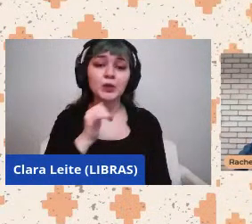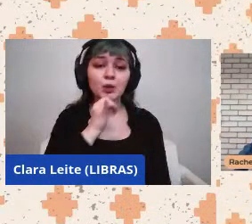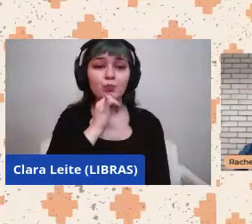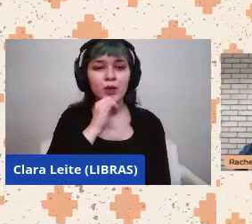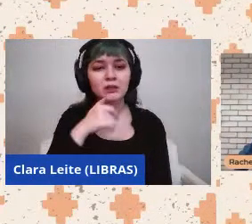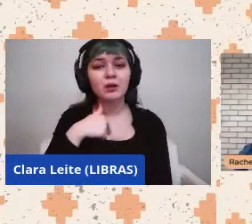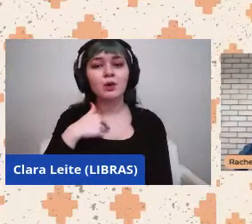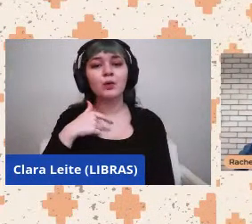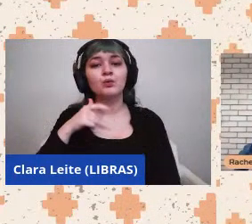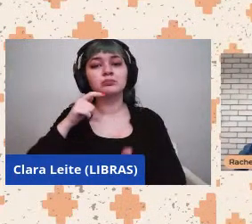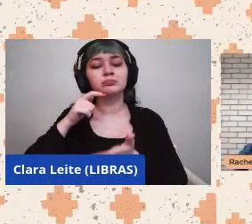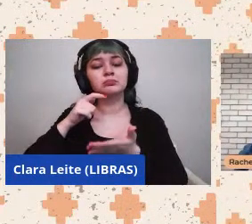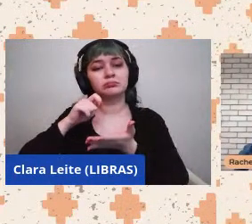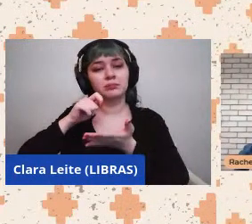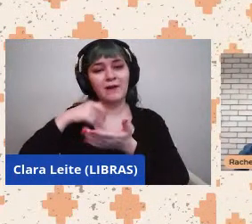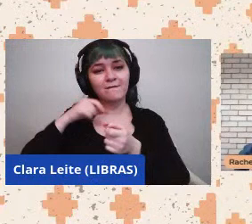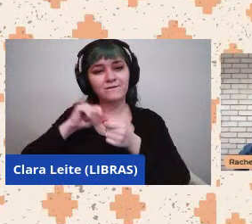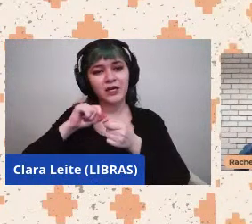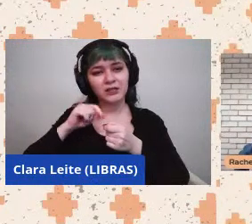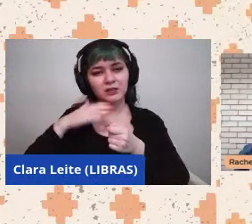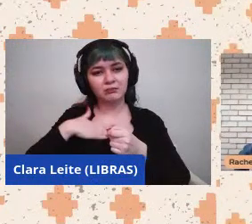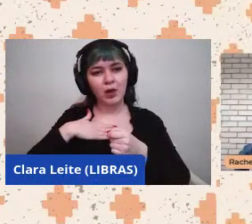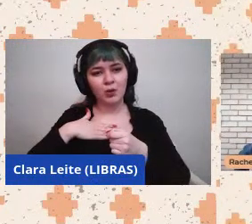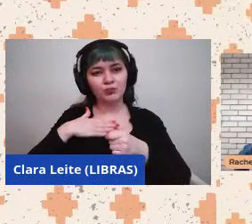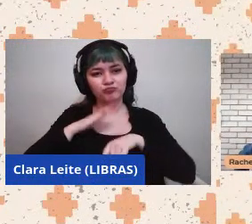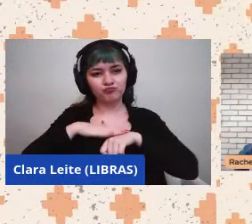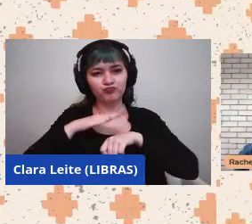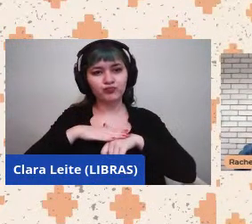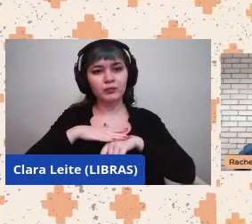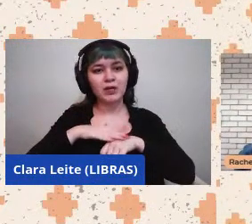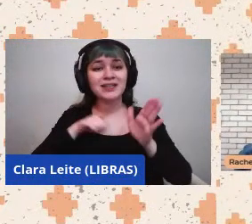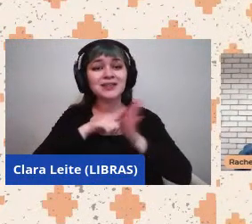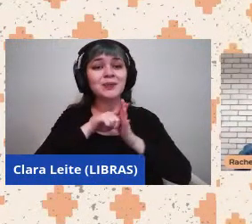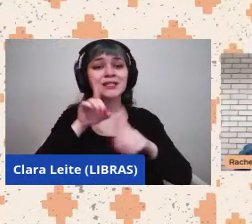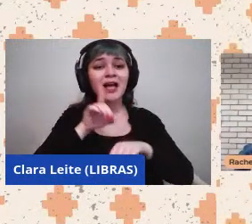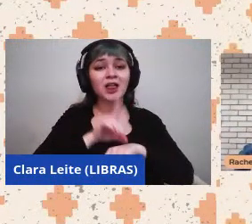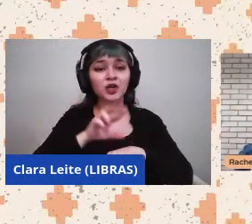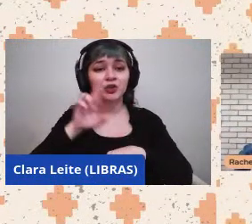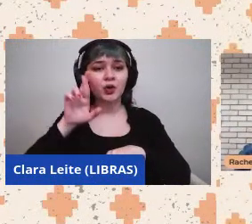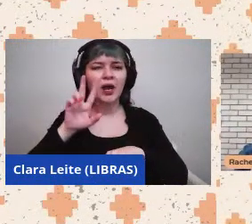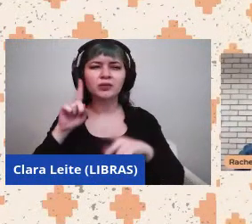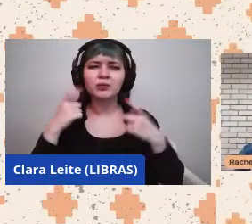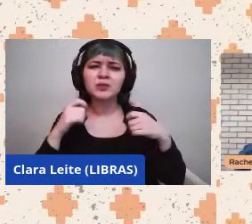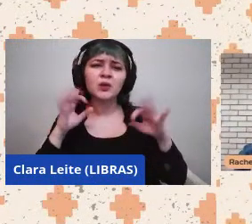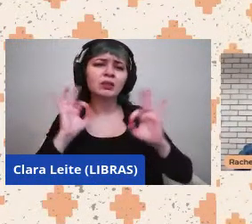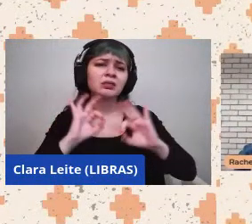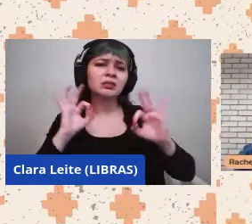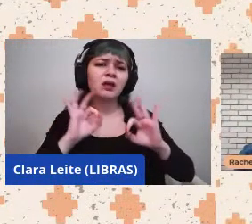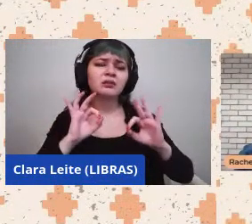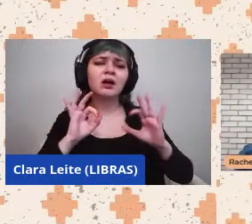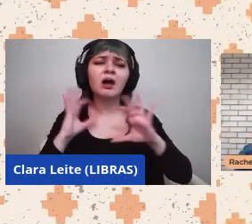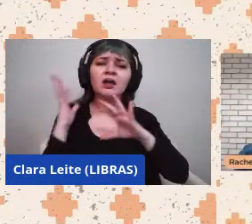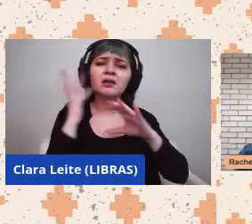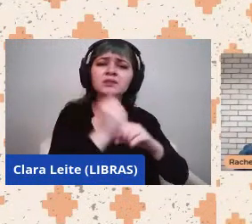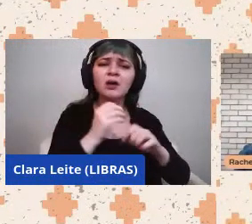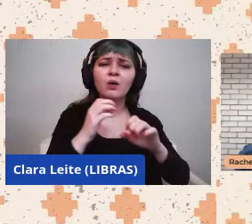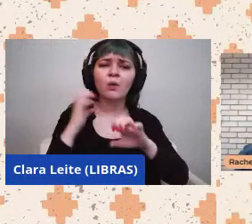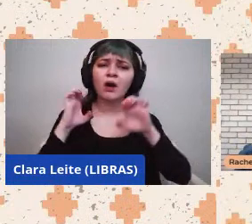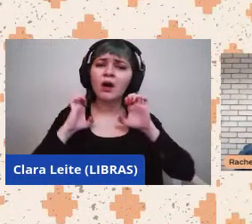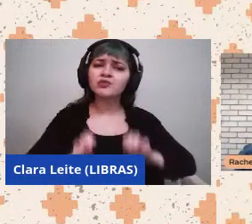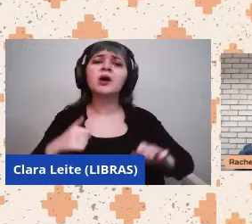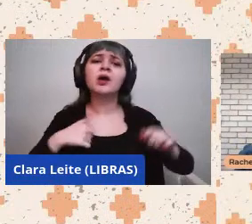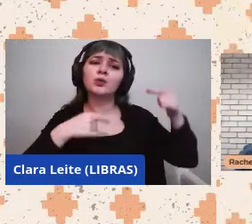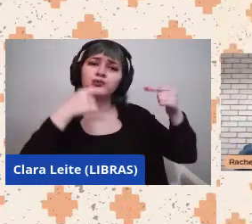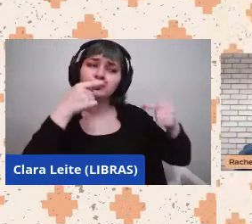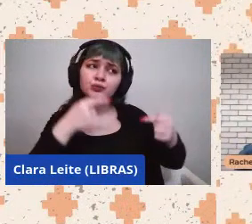I completed my own doctoral research, I didn't have to go through any kind of ethical review. I did discuss